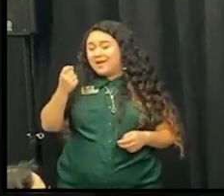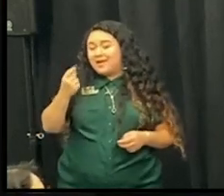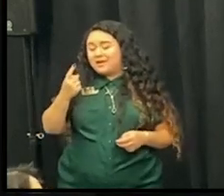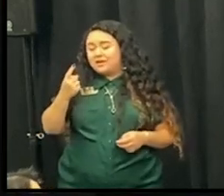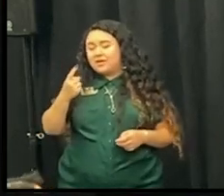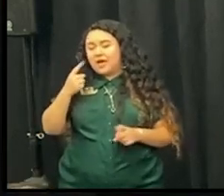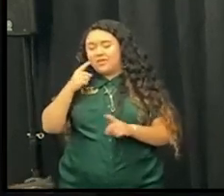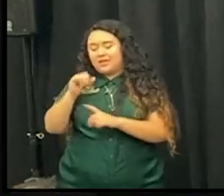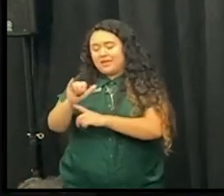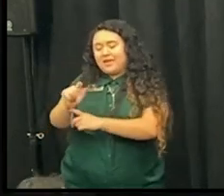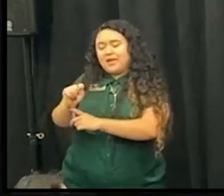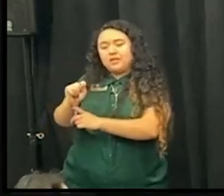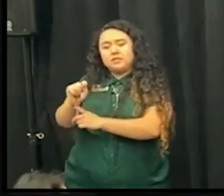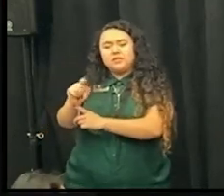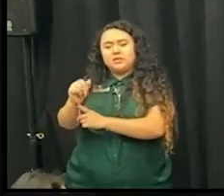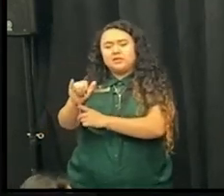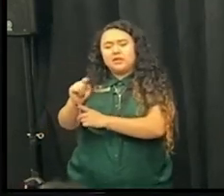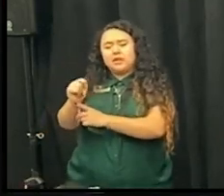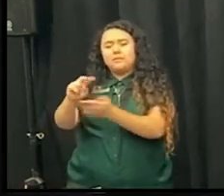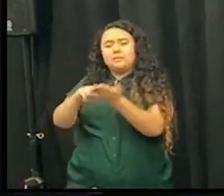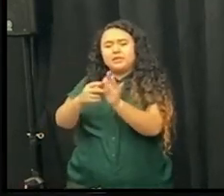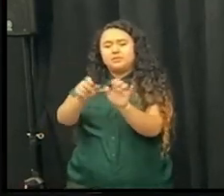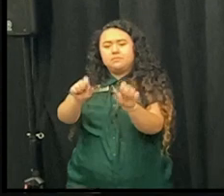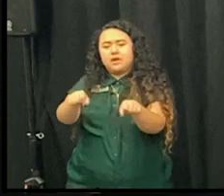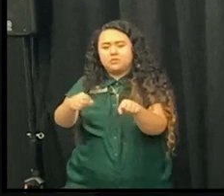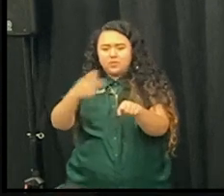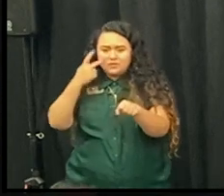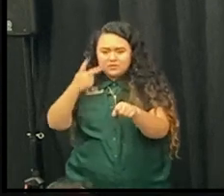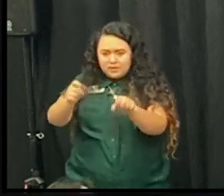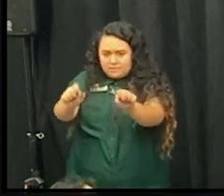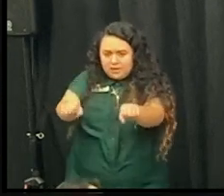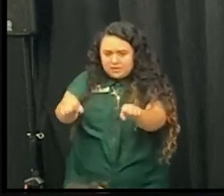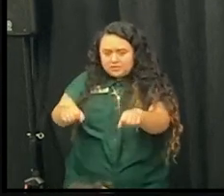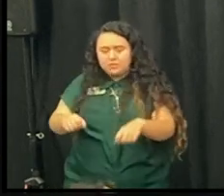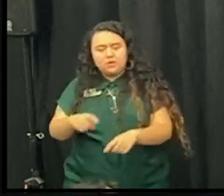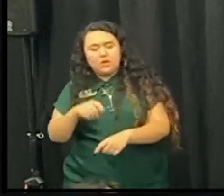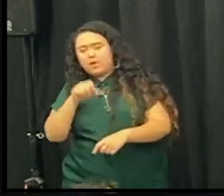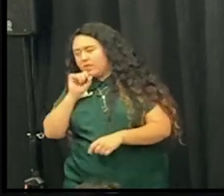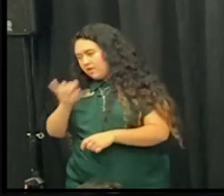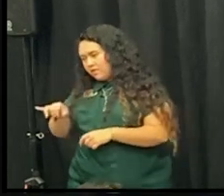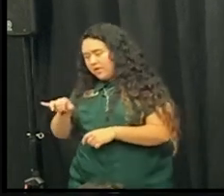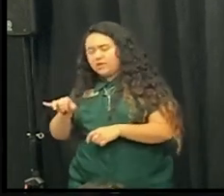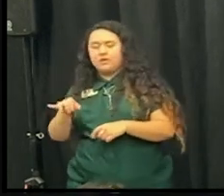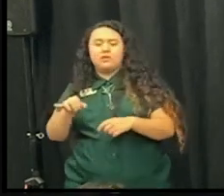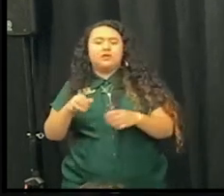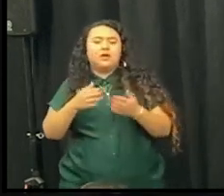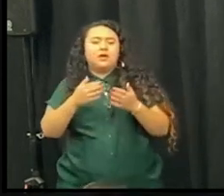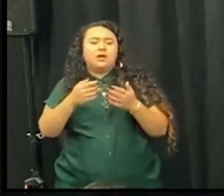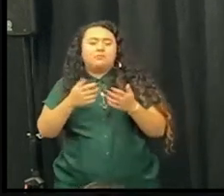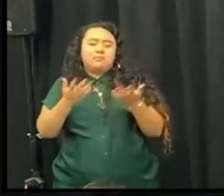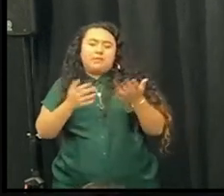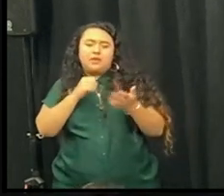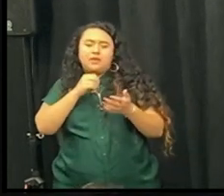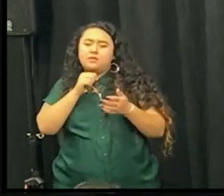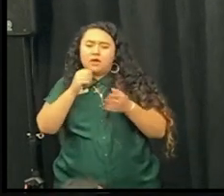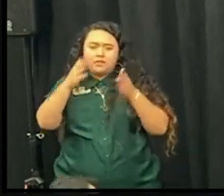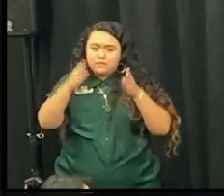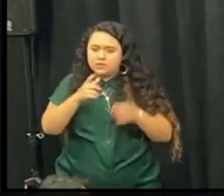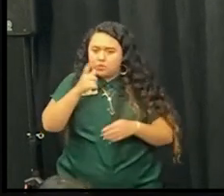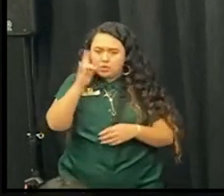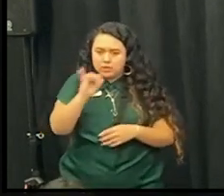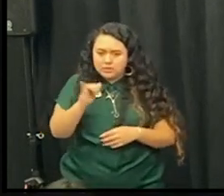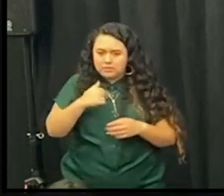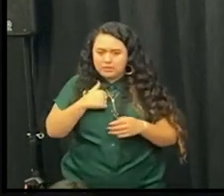is possibility. You have to see the possibility, right? That I love, yes. As opposed to necessarily the person who looks like me or that sort of thing.